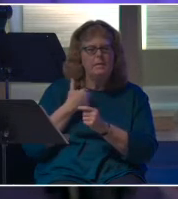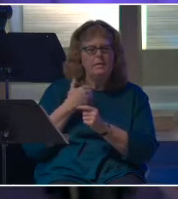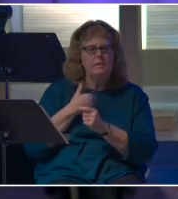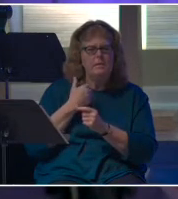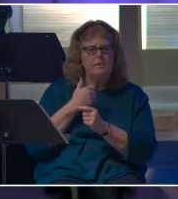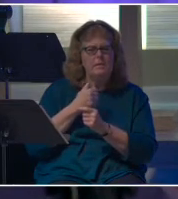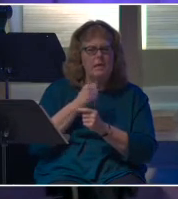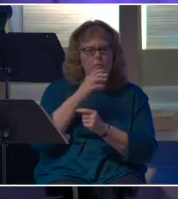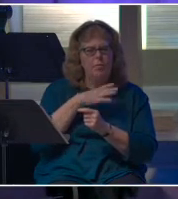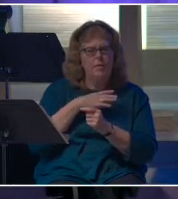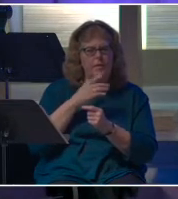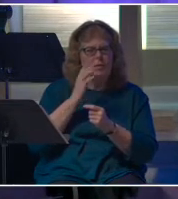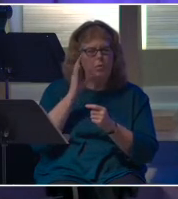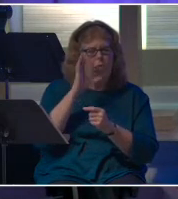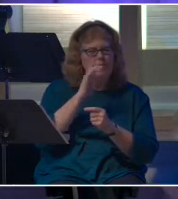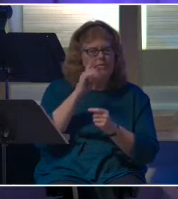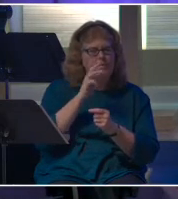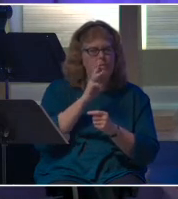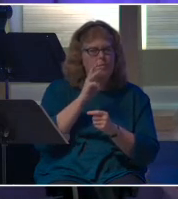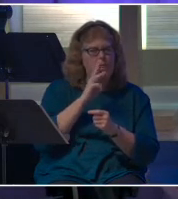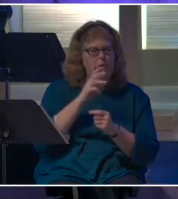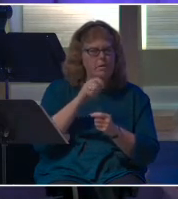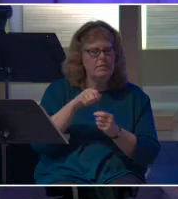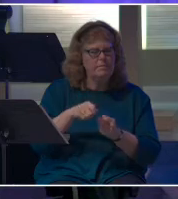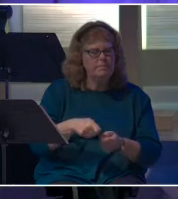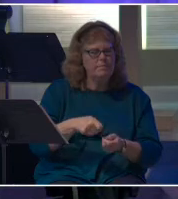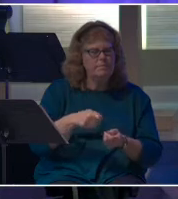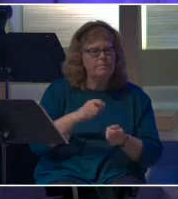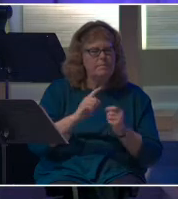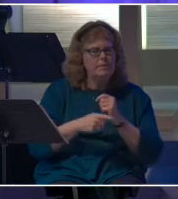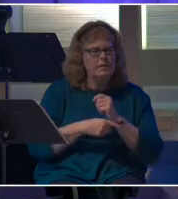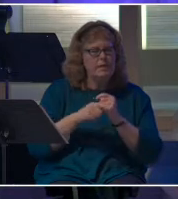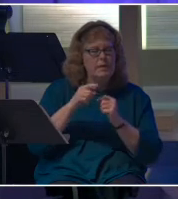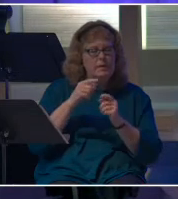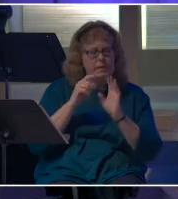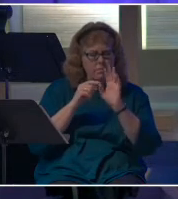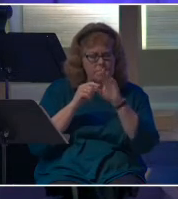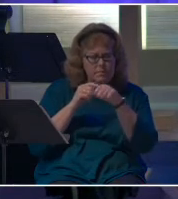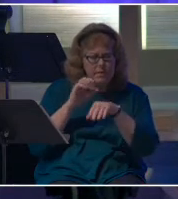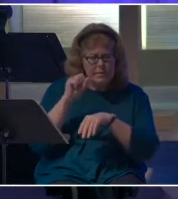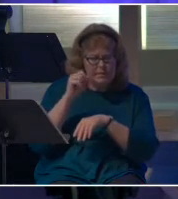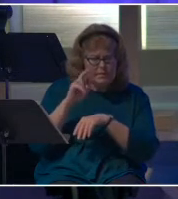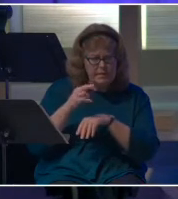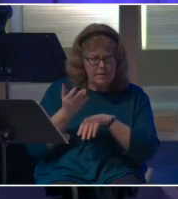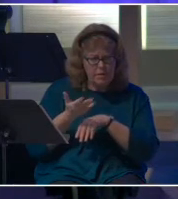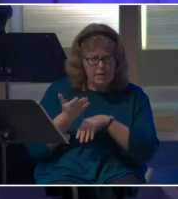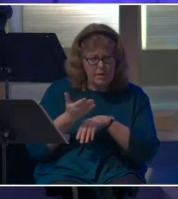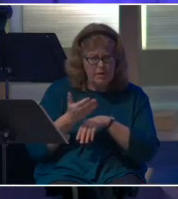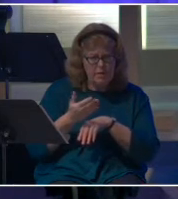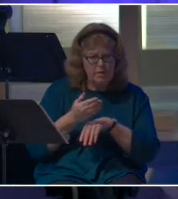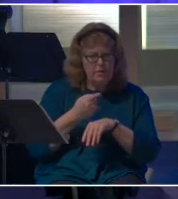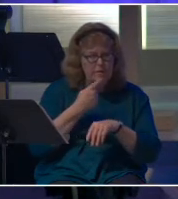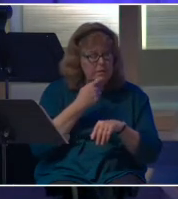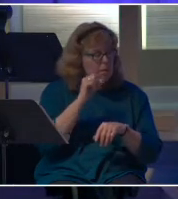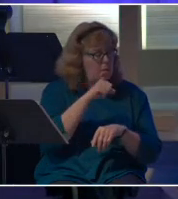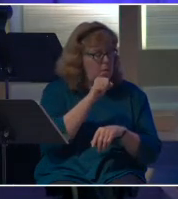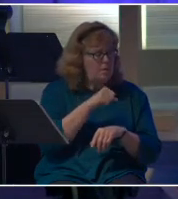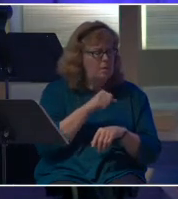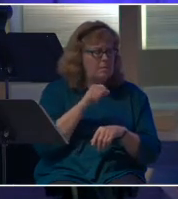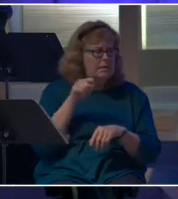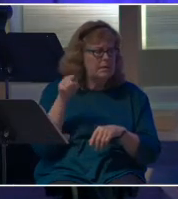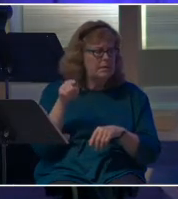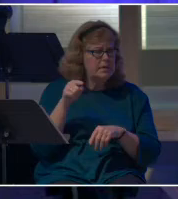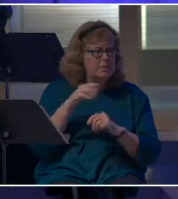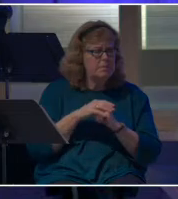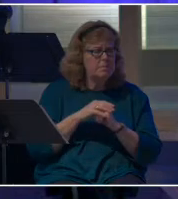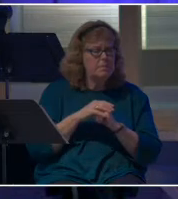to draw water and said to them, is the seer here? And they answered, he is.